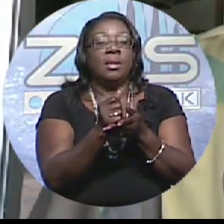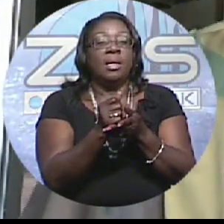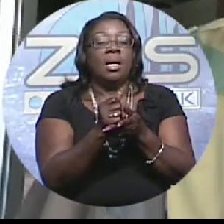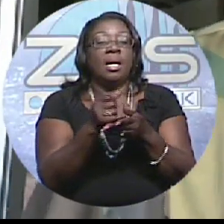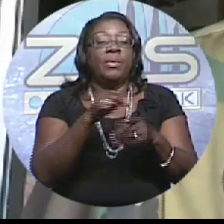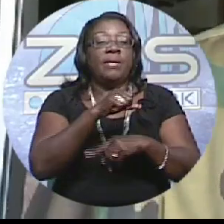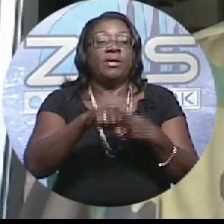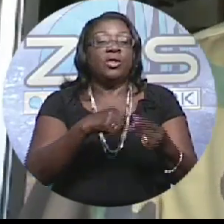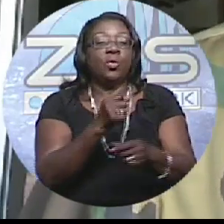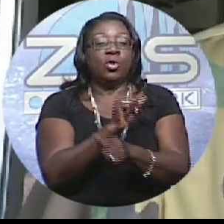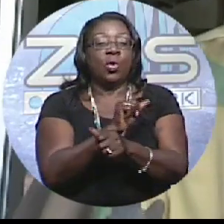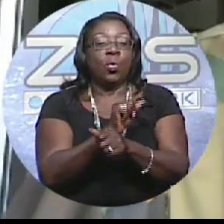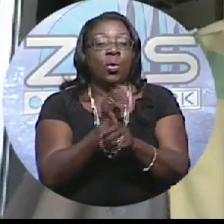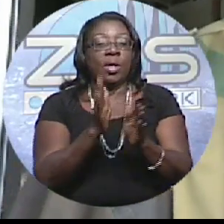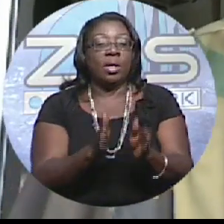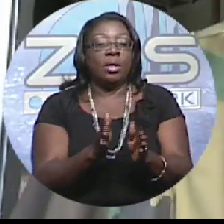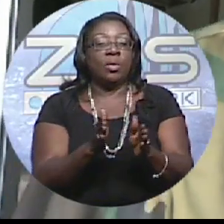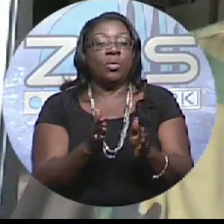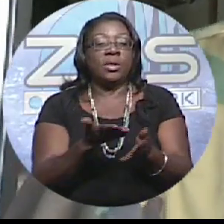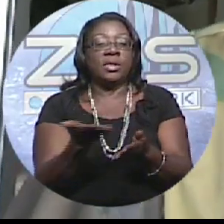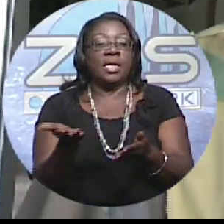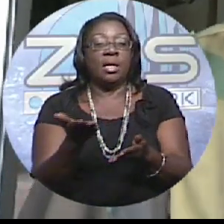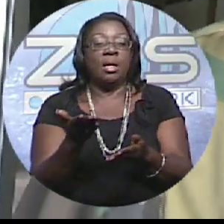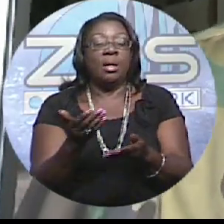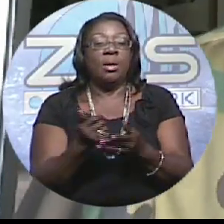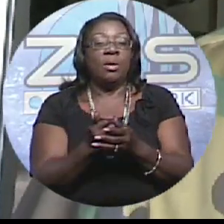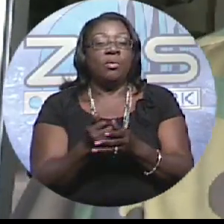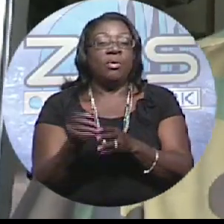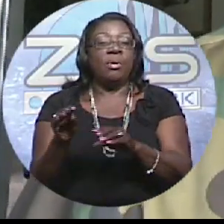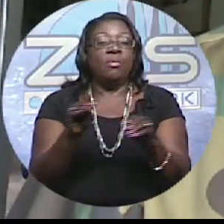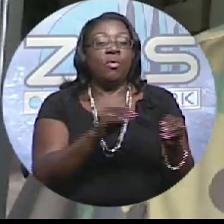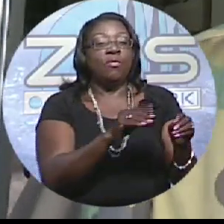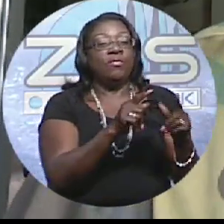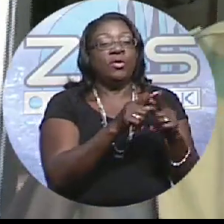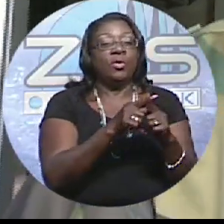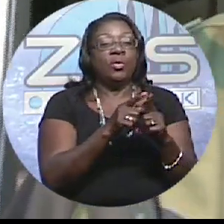worker. We will assist in that fashion. After that, we will move to